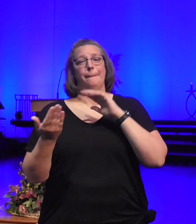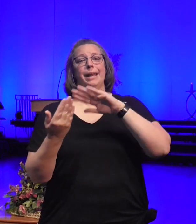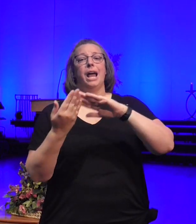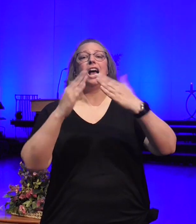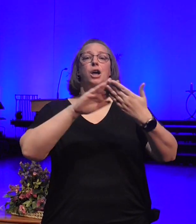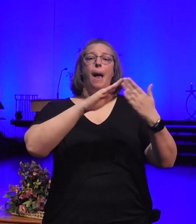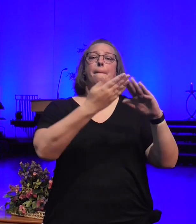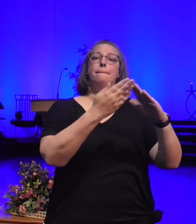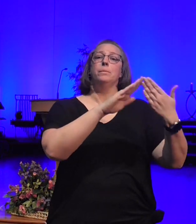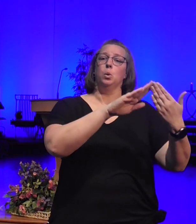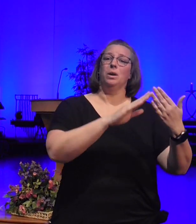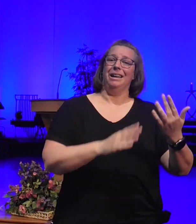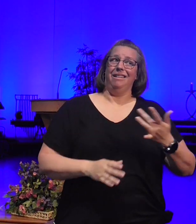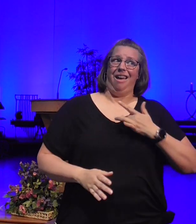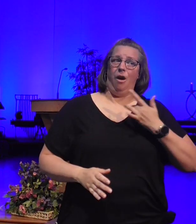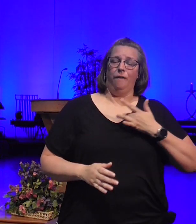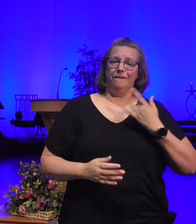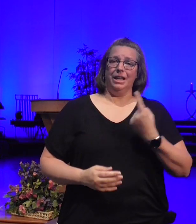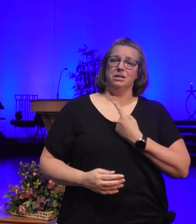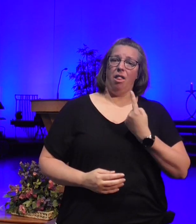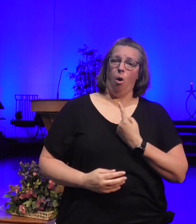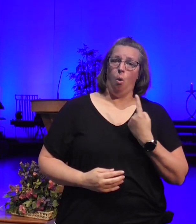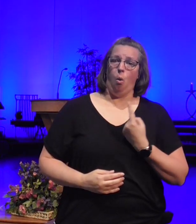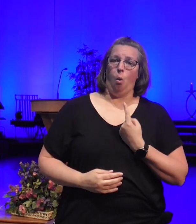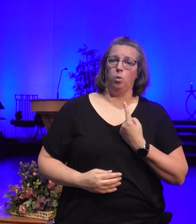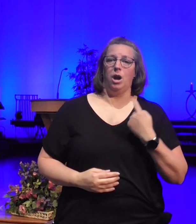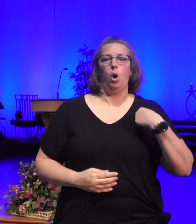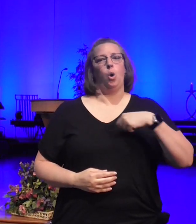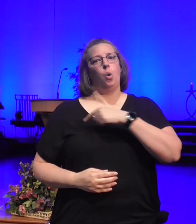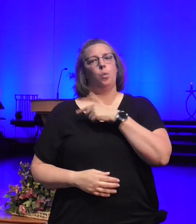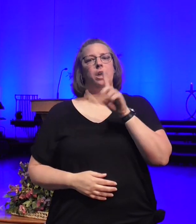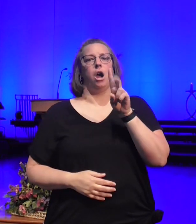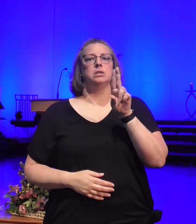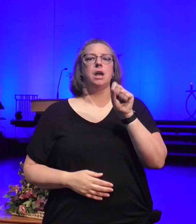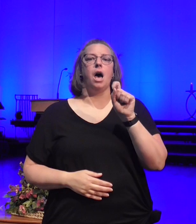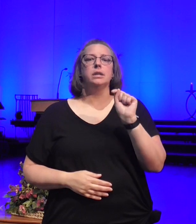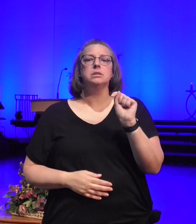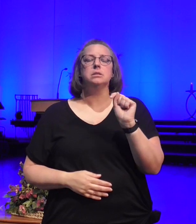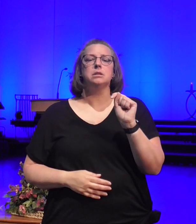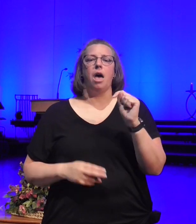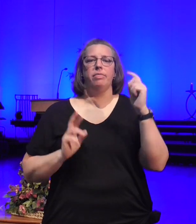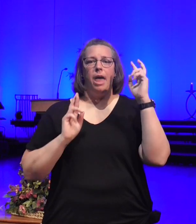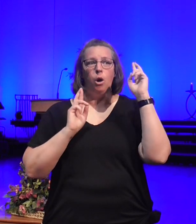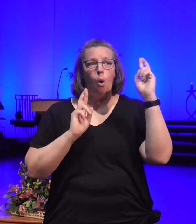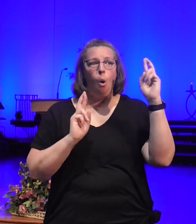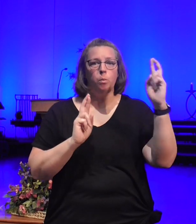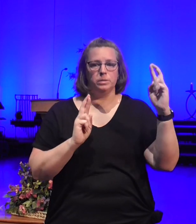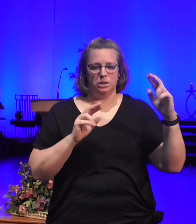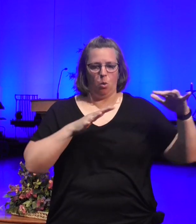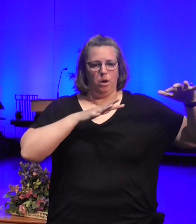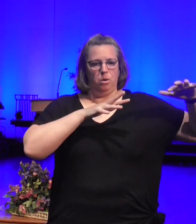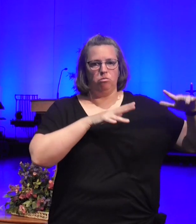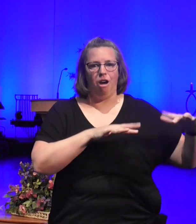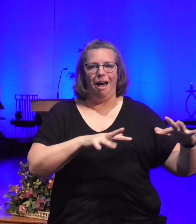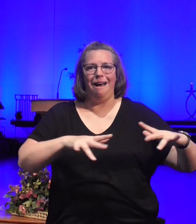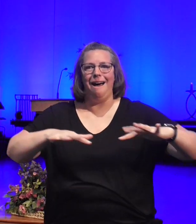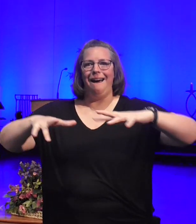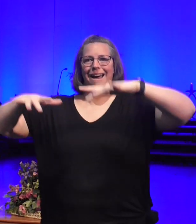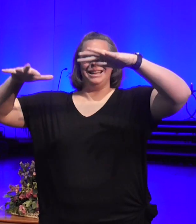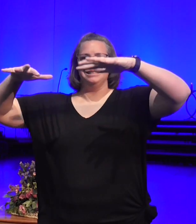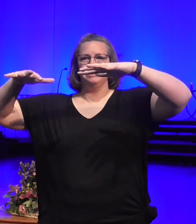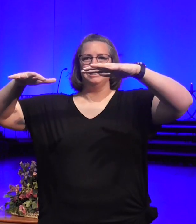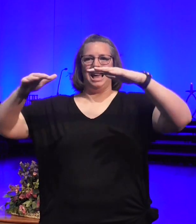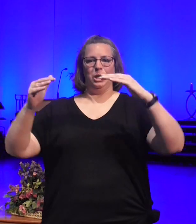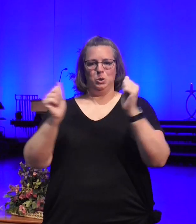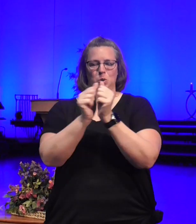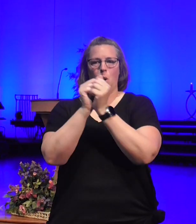alone. We are the dust that hopes, a rising of dust, a thrill of dust,